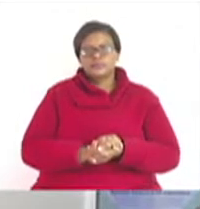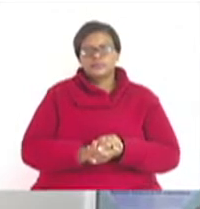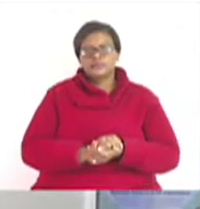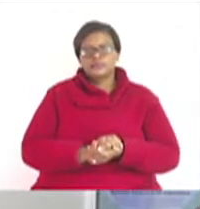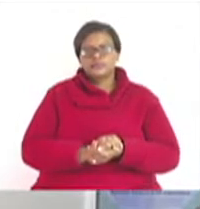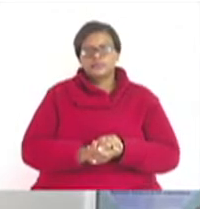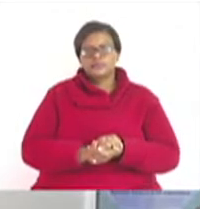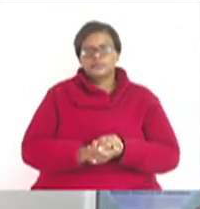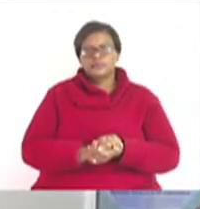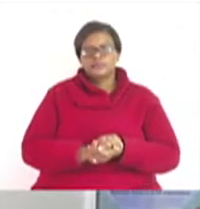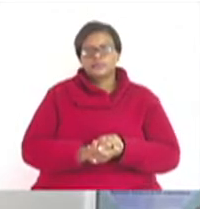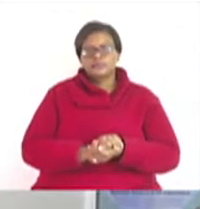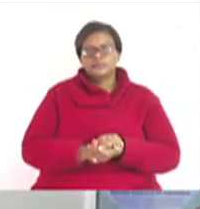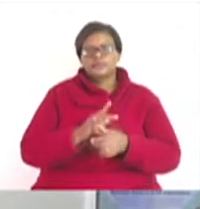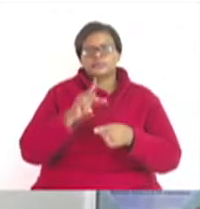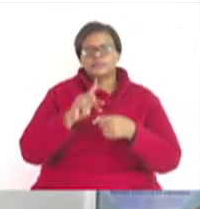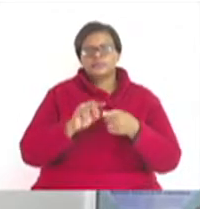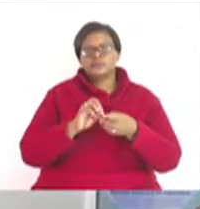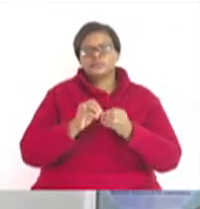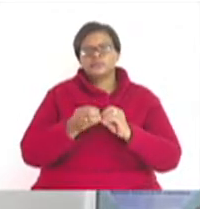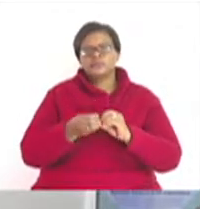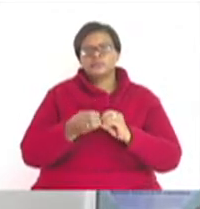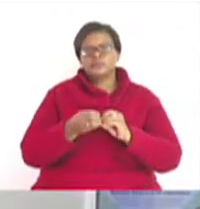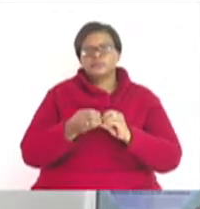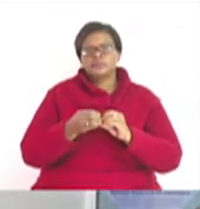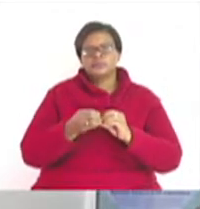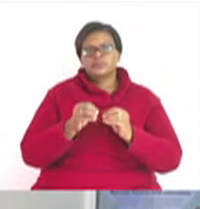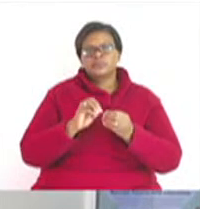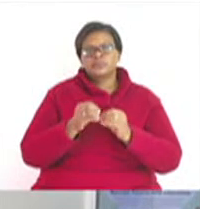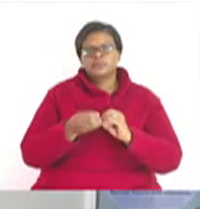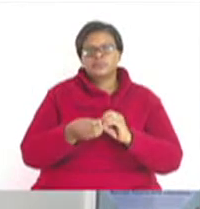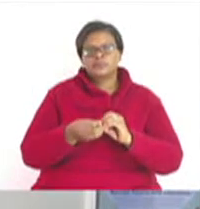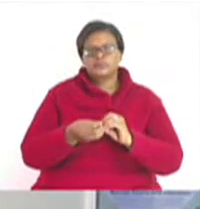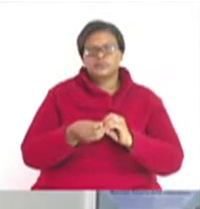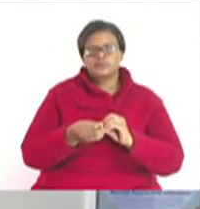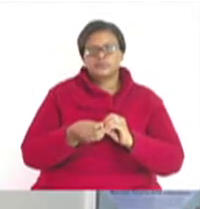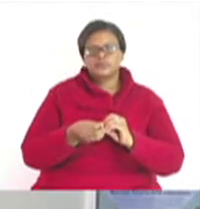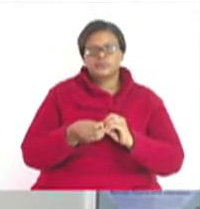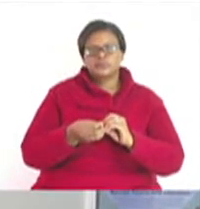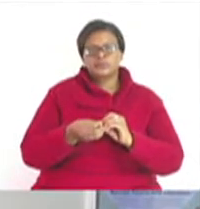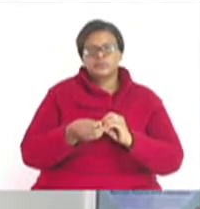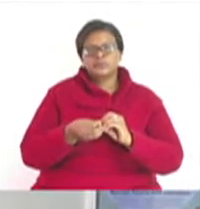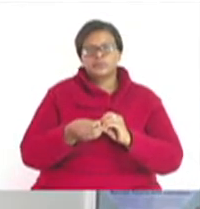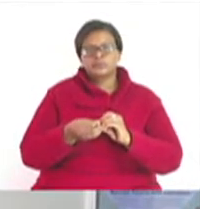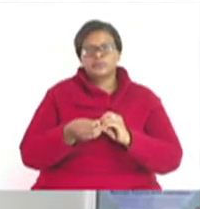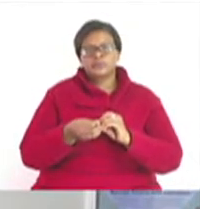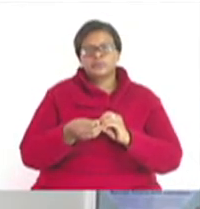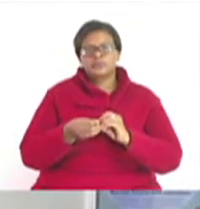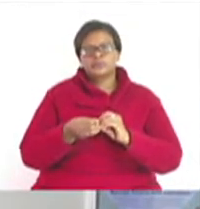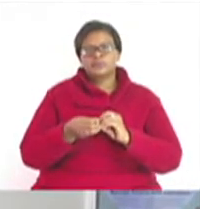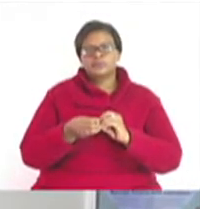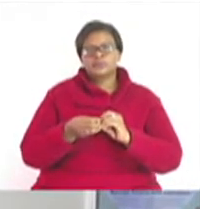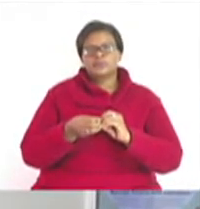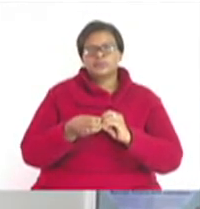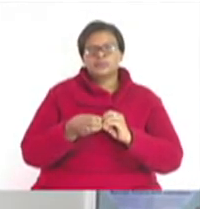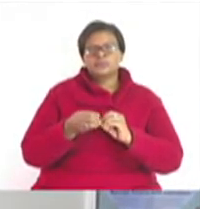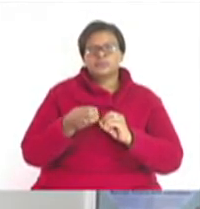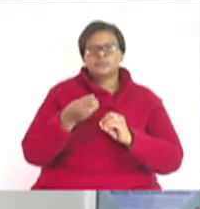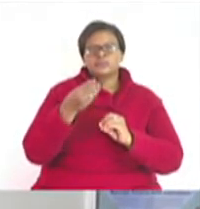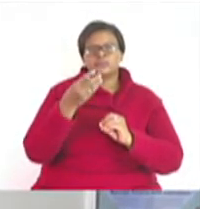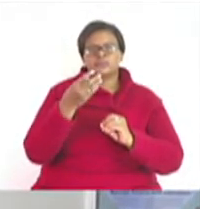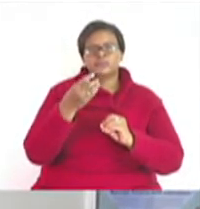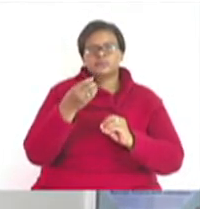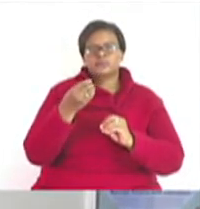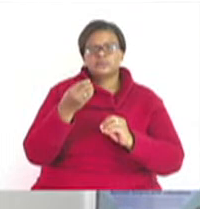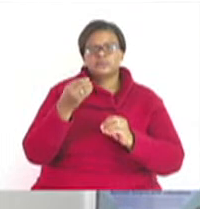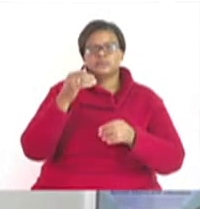A prime number is a number with only 2 factors. Let's look at the factors of 1. 1 is only having 1 factor,